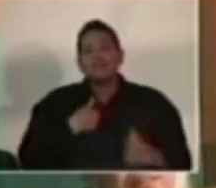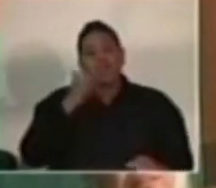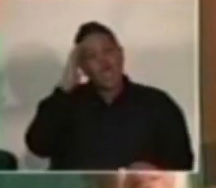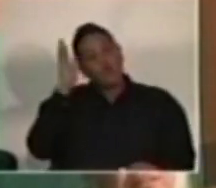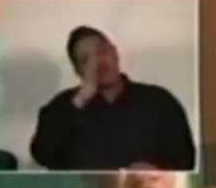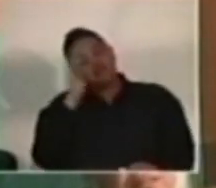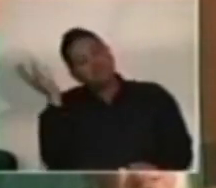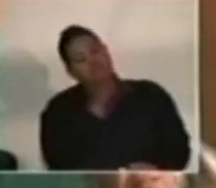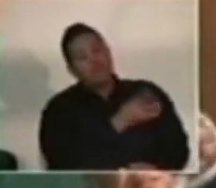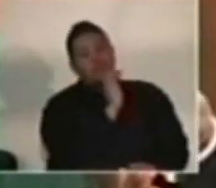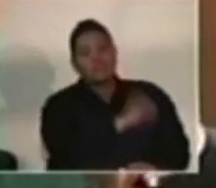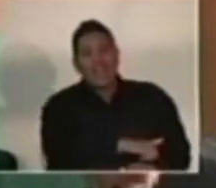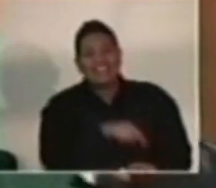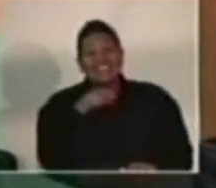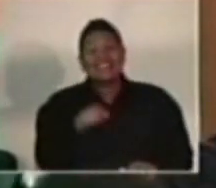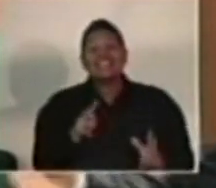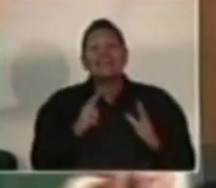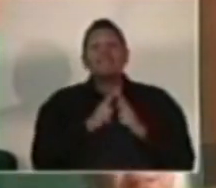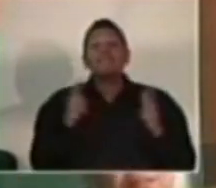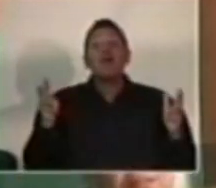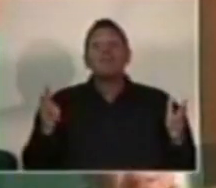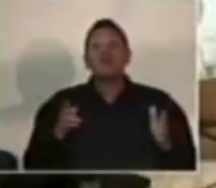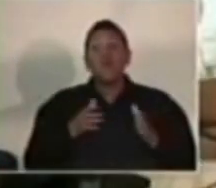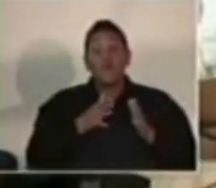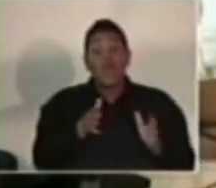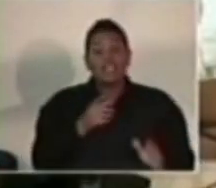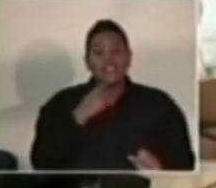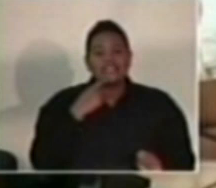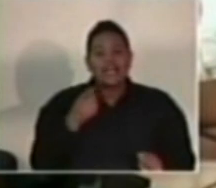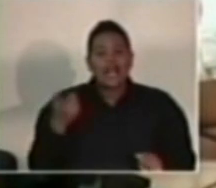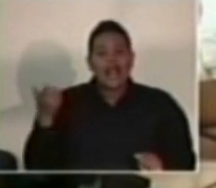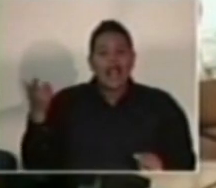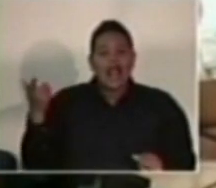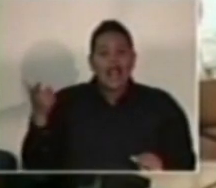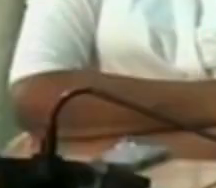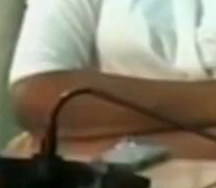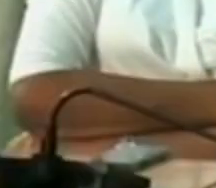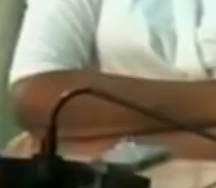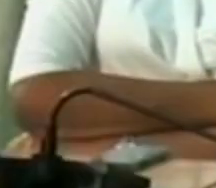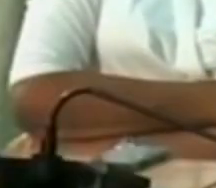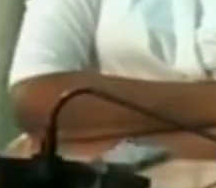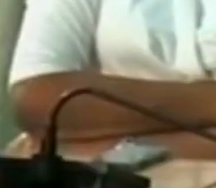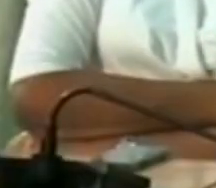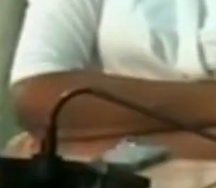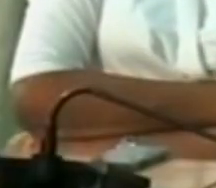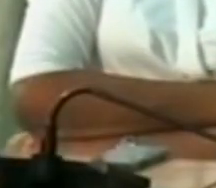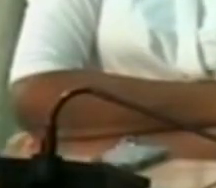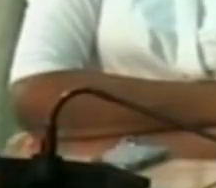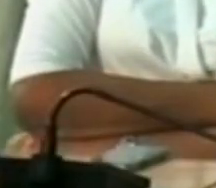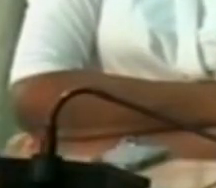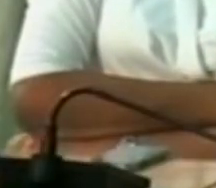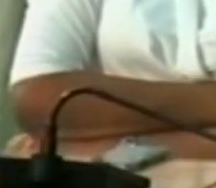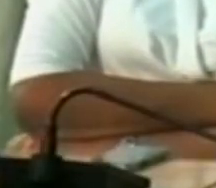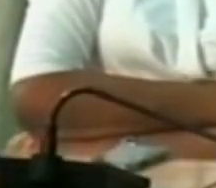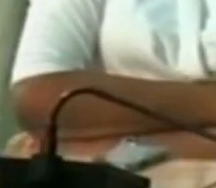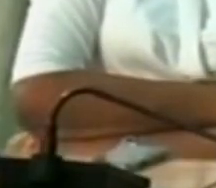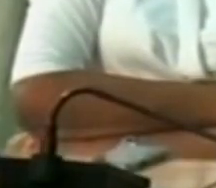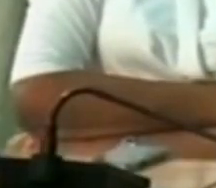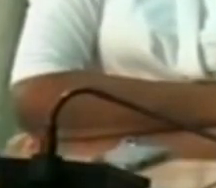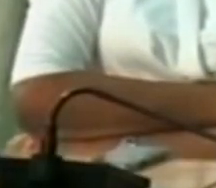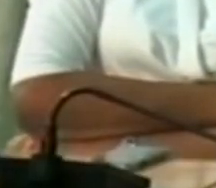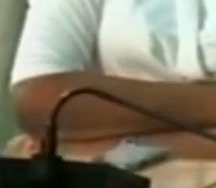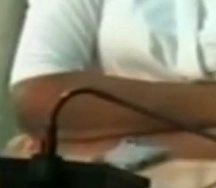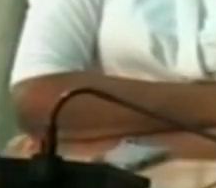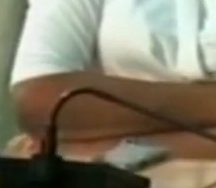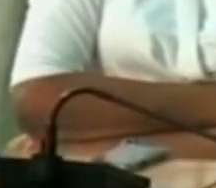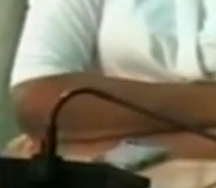it. It is this very appeal to say, let us abandon rules and regulations while we